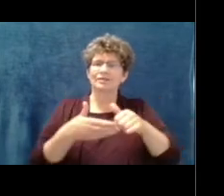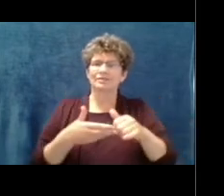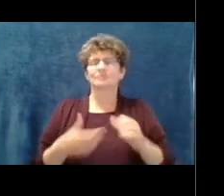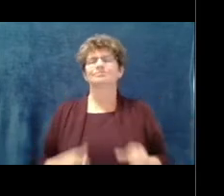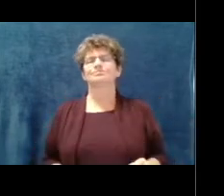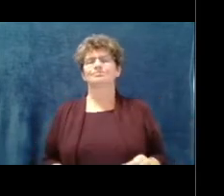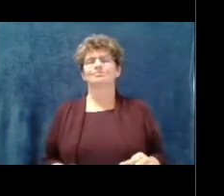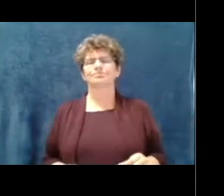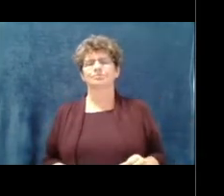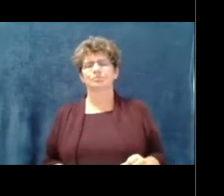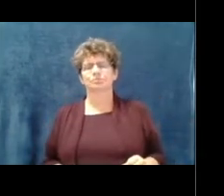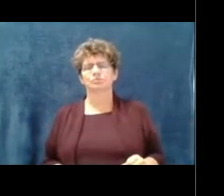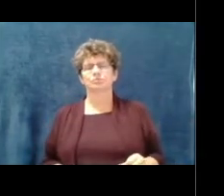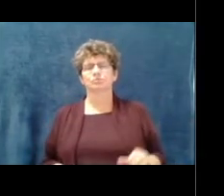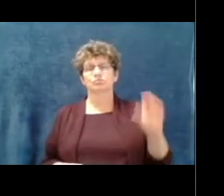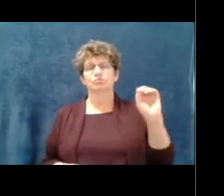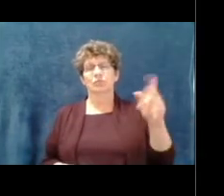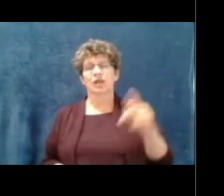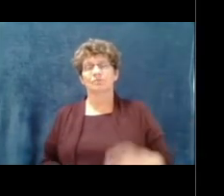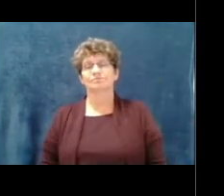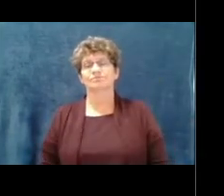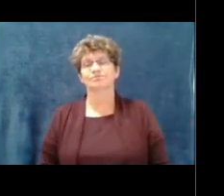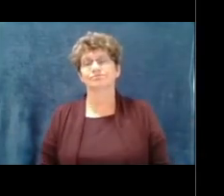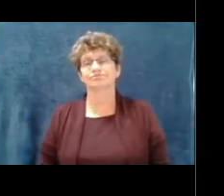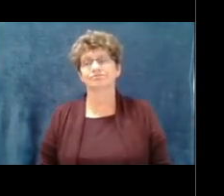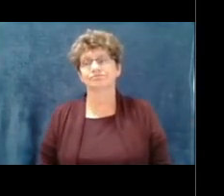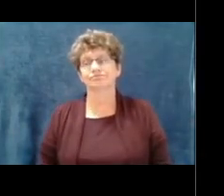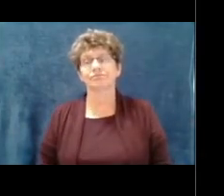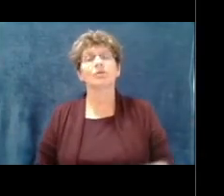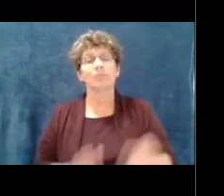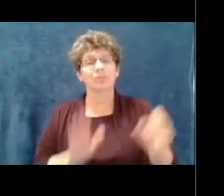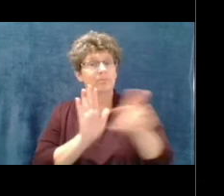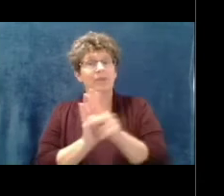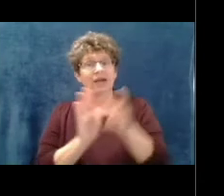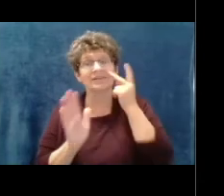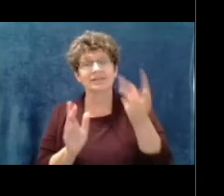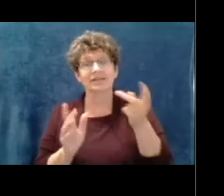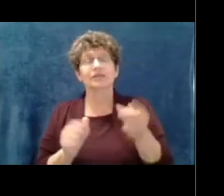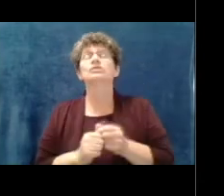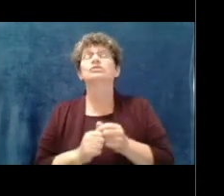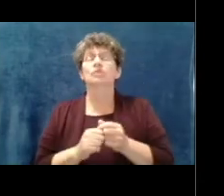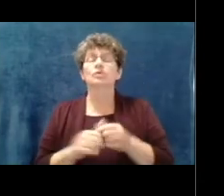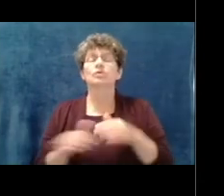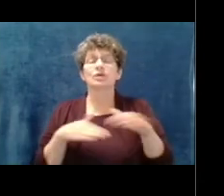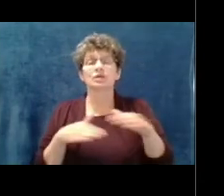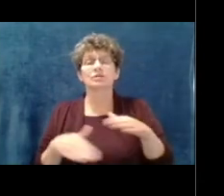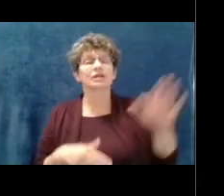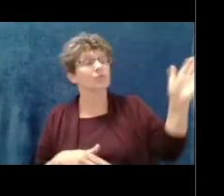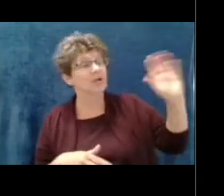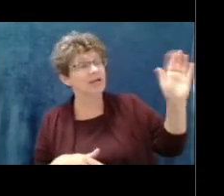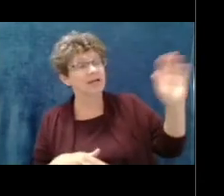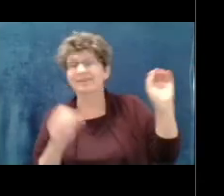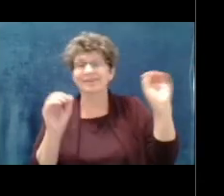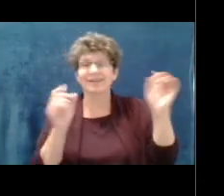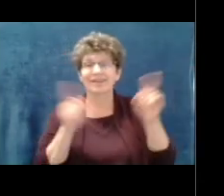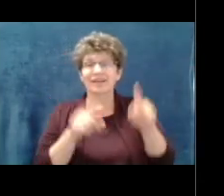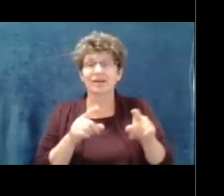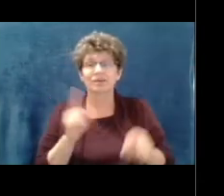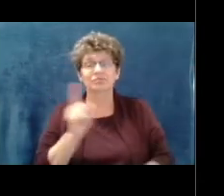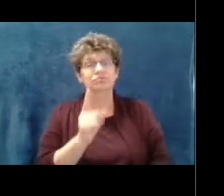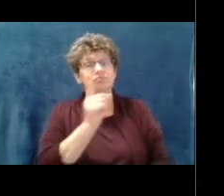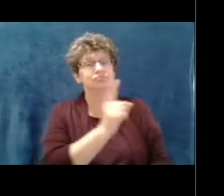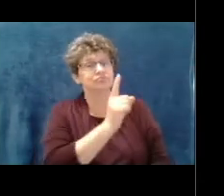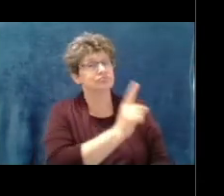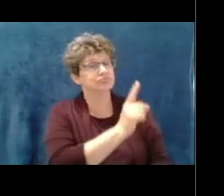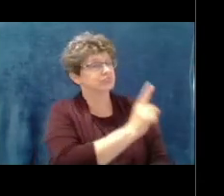street and you catch those negative thoughts about the person across the street, but then you say to yourself, whoa, wait a minute. Did they ignore me or did they just not